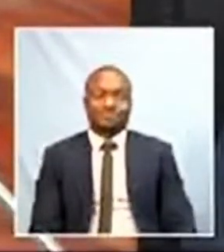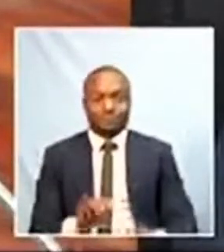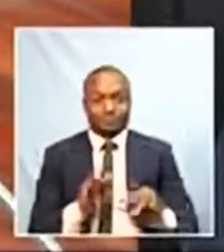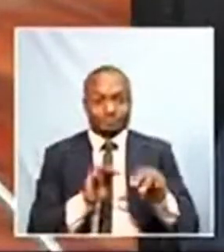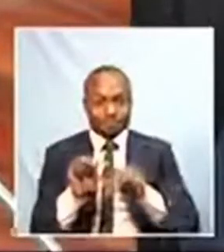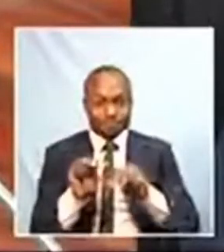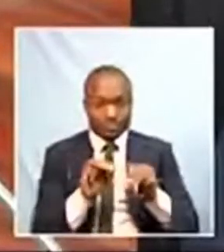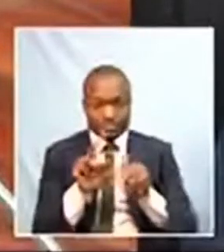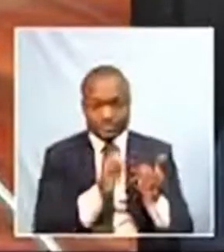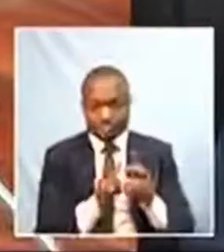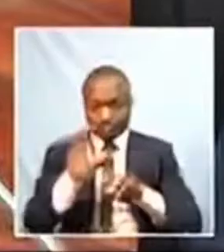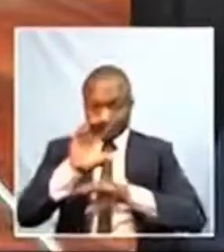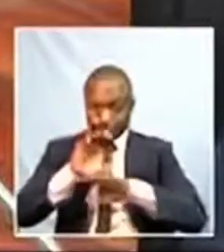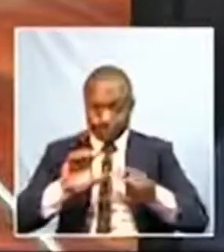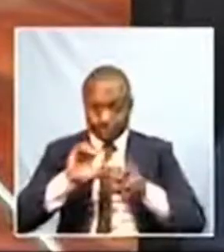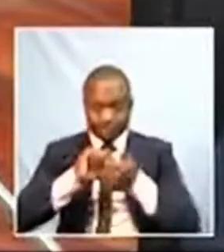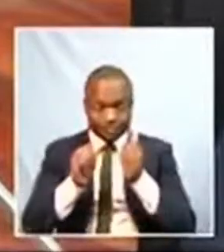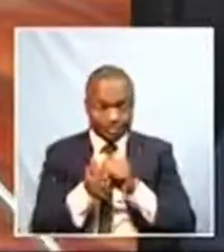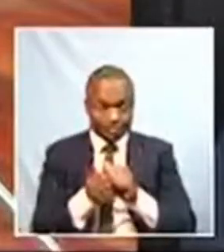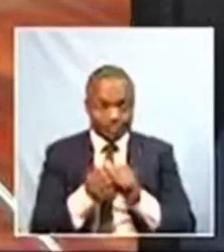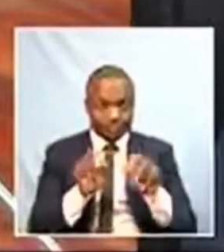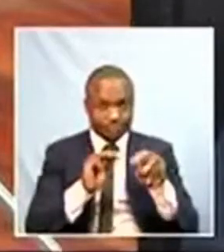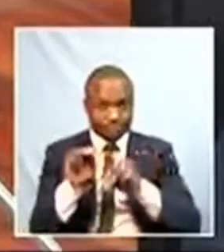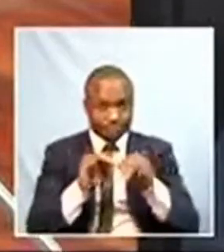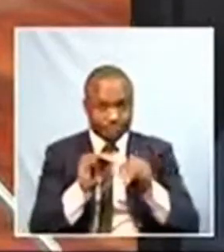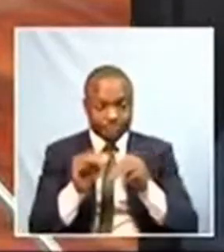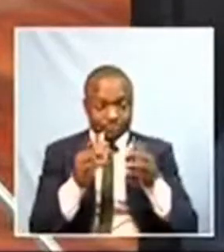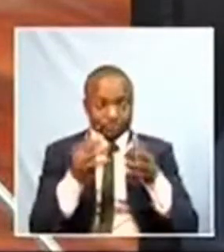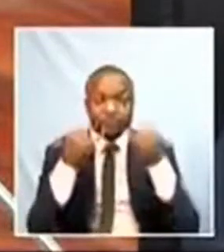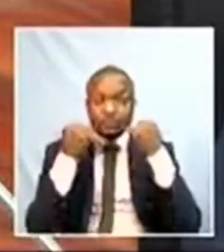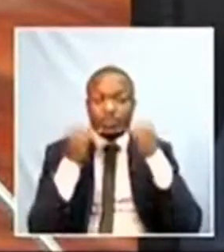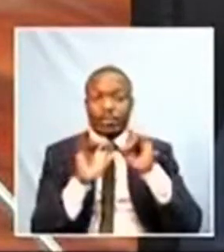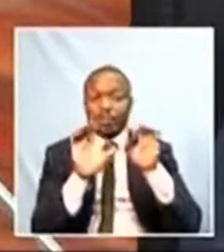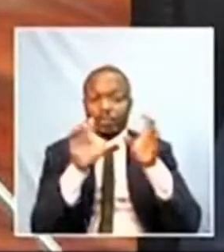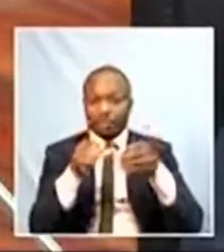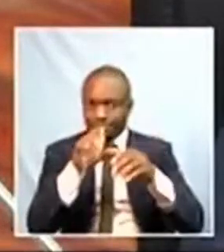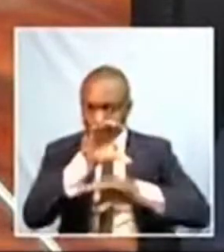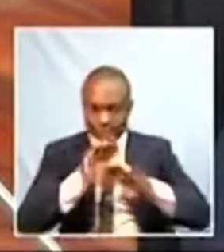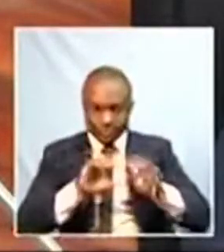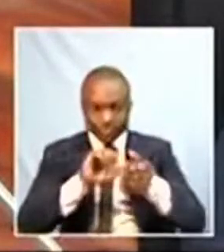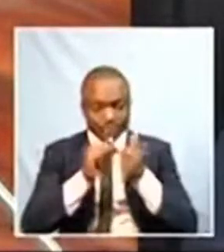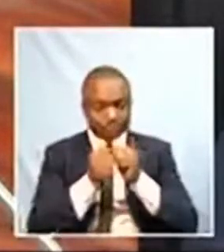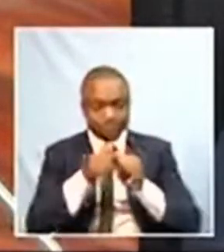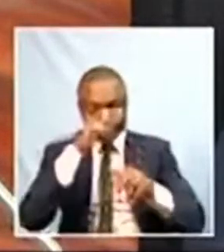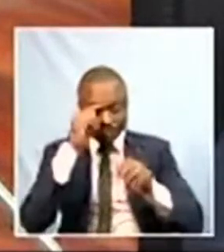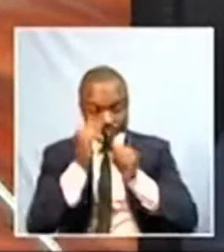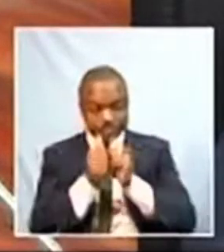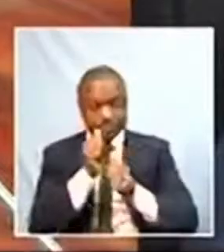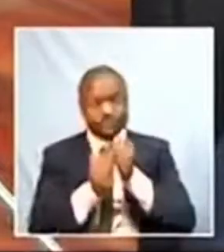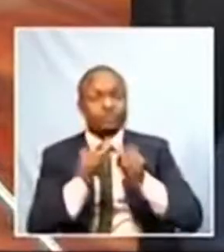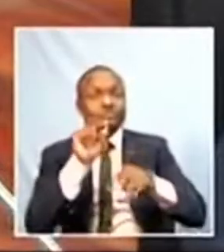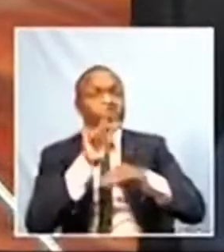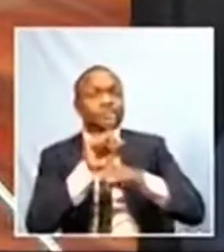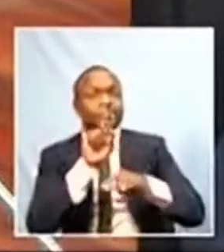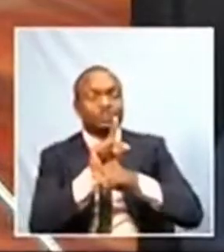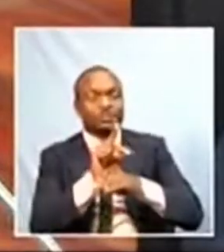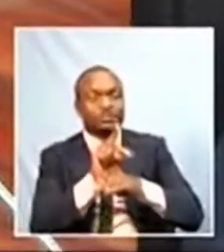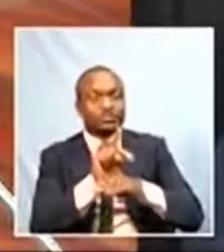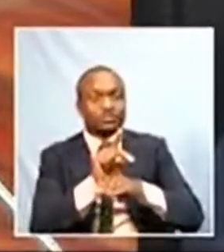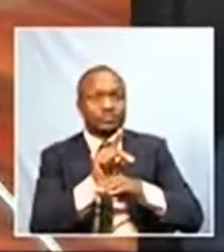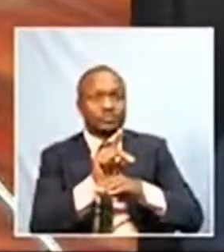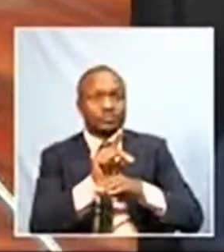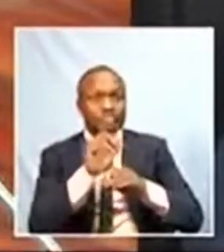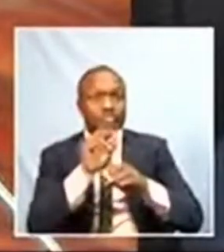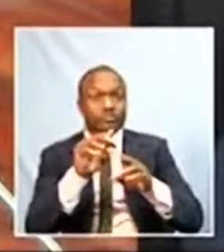Management response, cause of query. Management wishes to inform the committee that the cause of the query was due to the projects that were